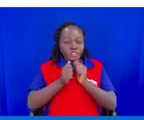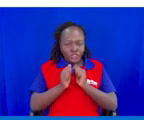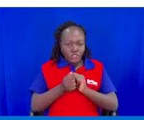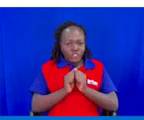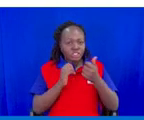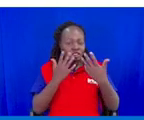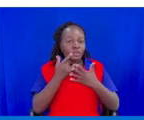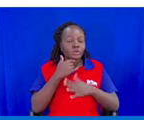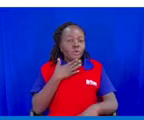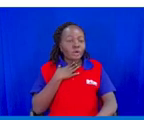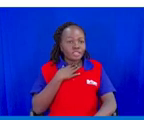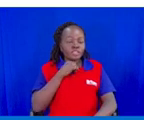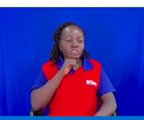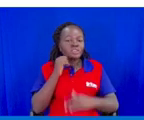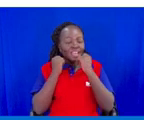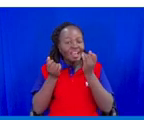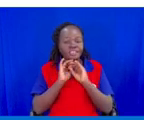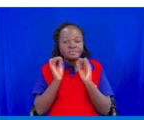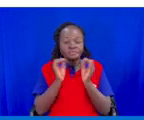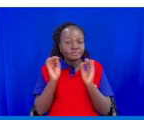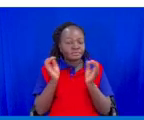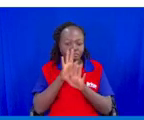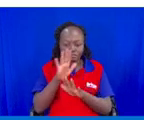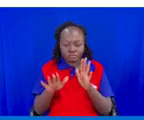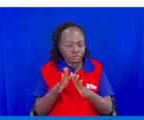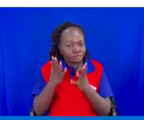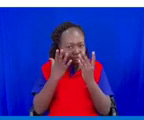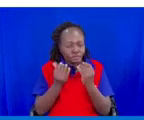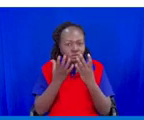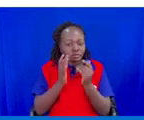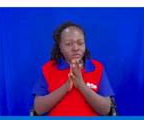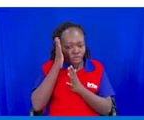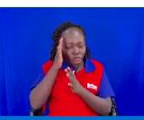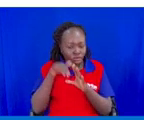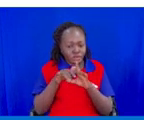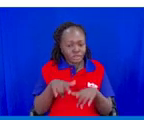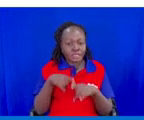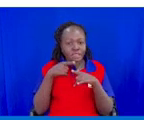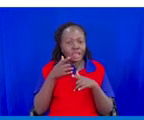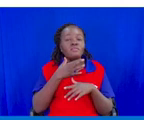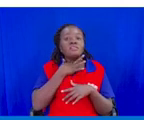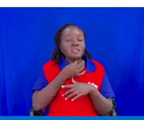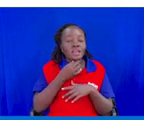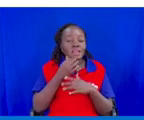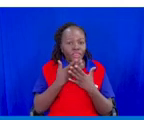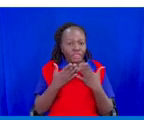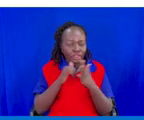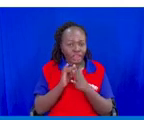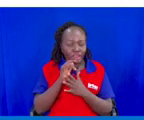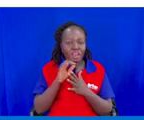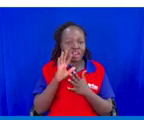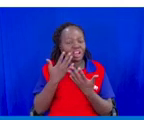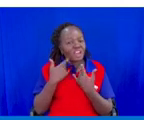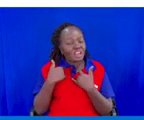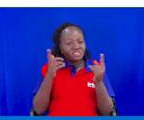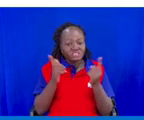simple, not very complicated. The steps are just 1, 2, 3, and I know in life we like things which are labeled 1, 2, and 3. So we have followed